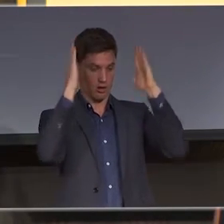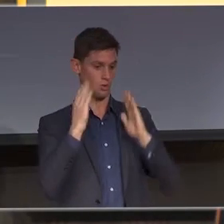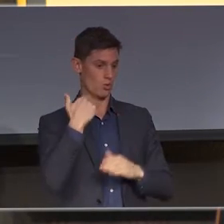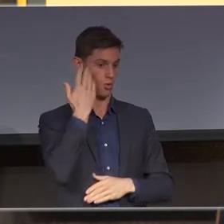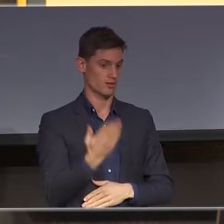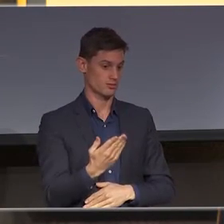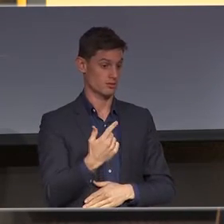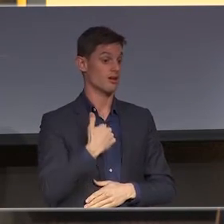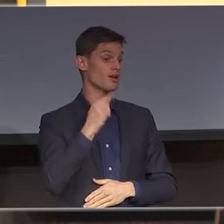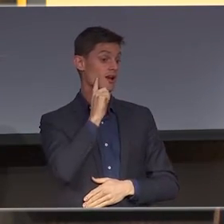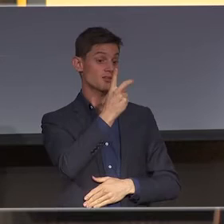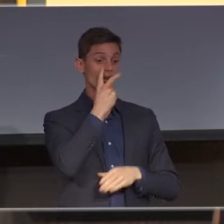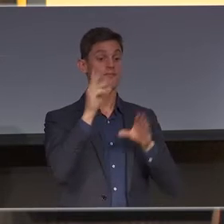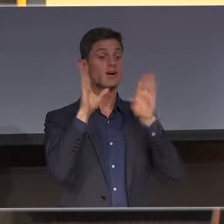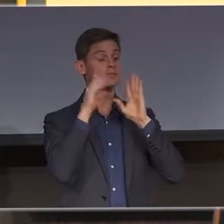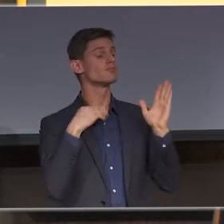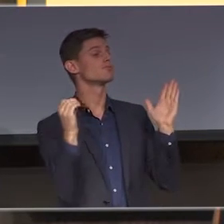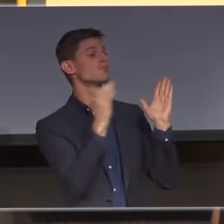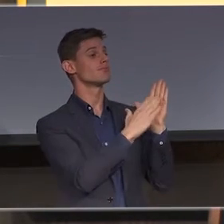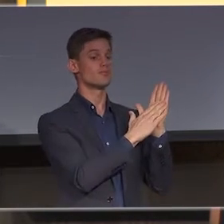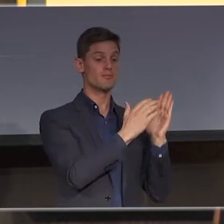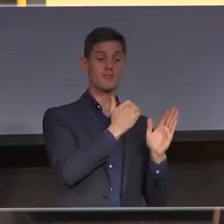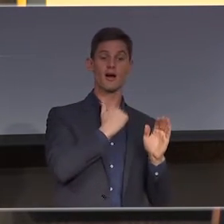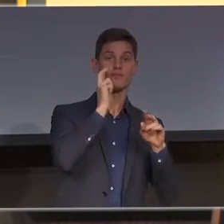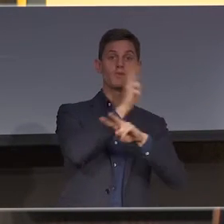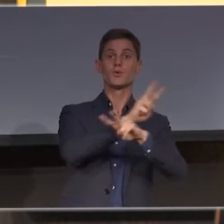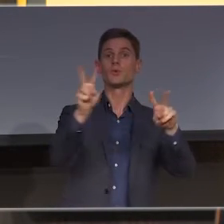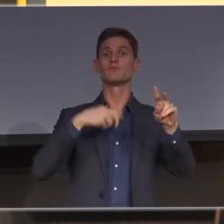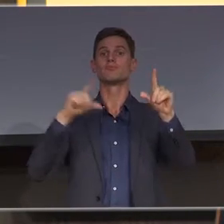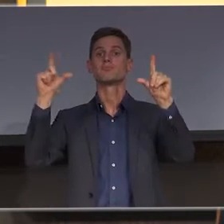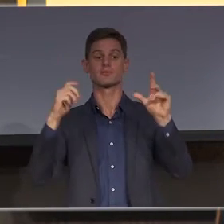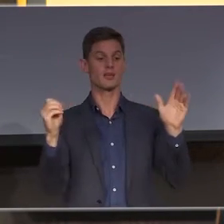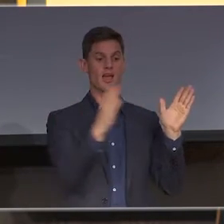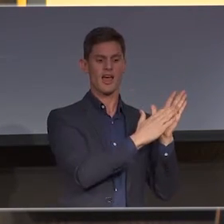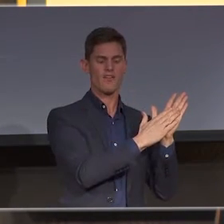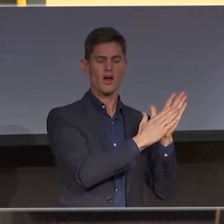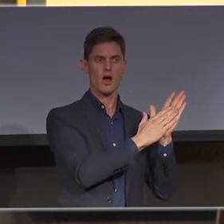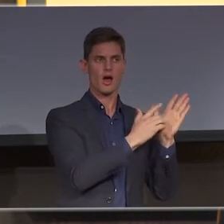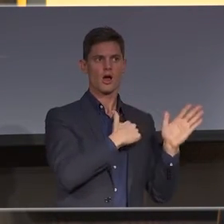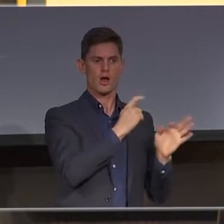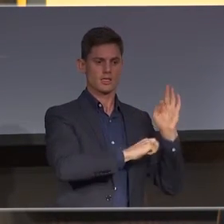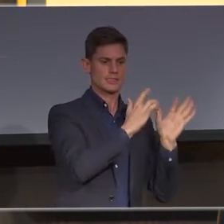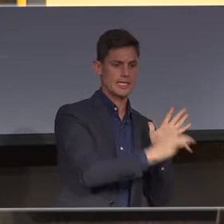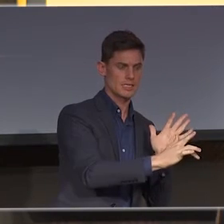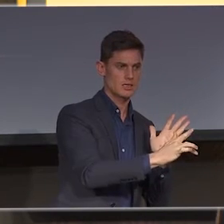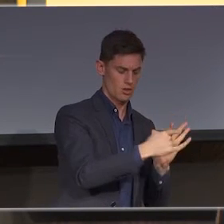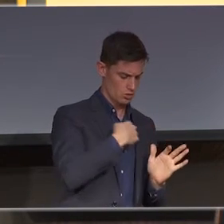posted a photo on Facebook of the view from my room, and then I deleted it because I